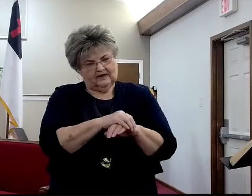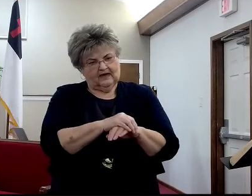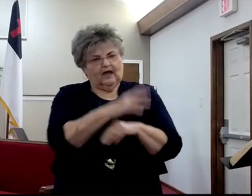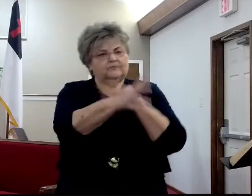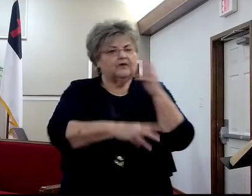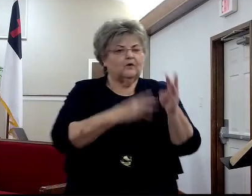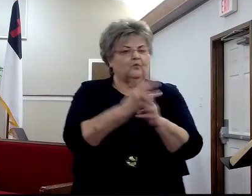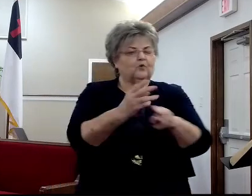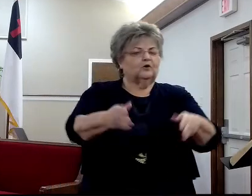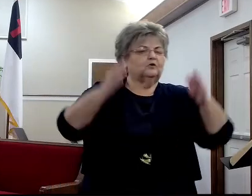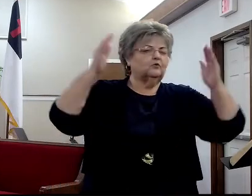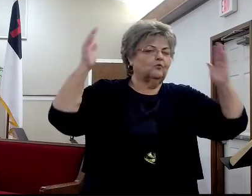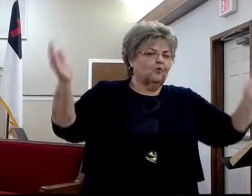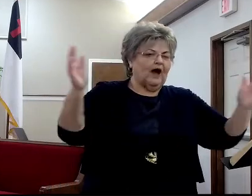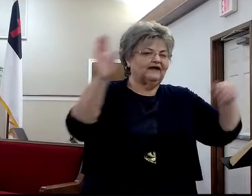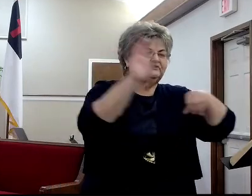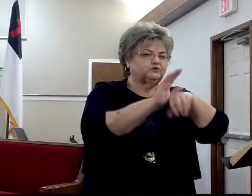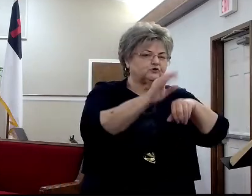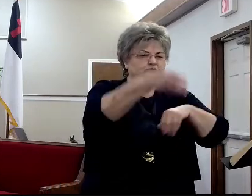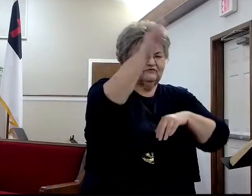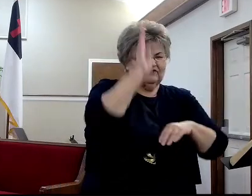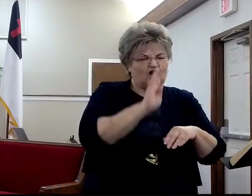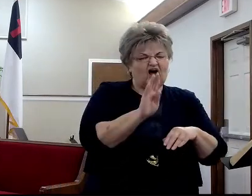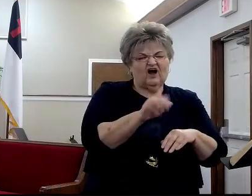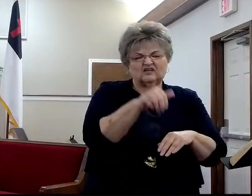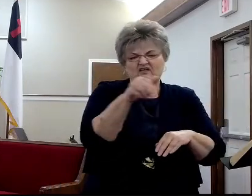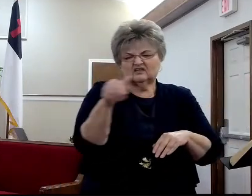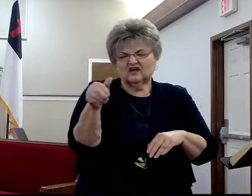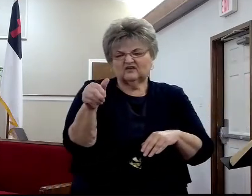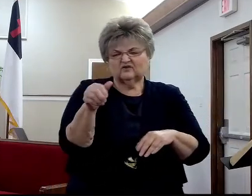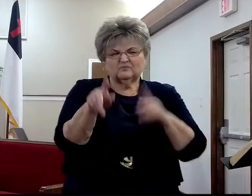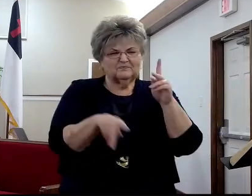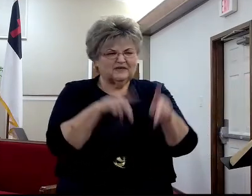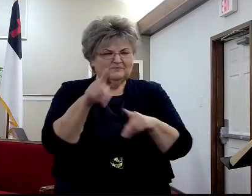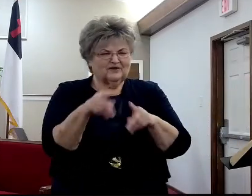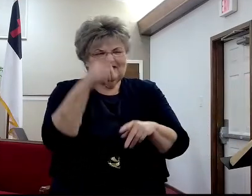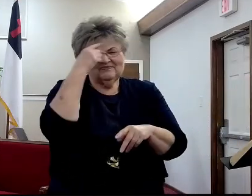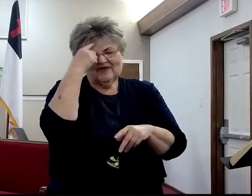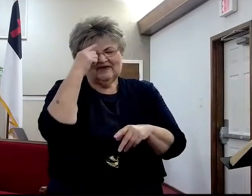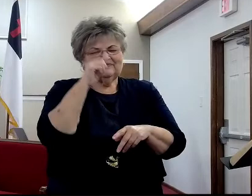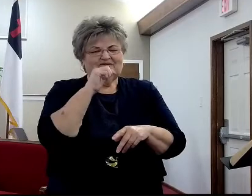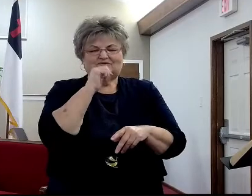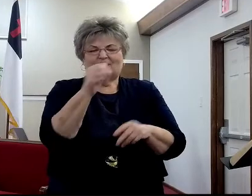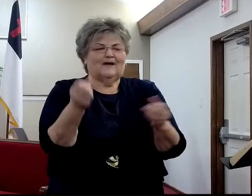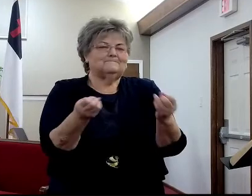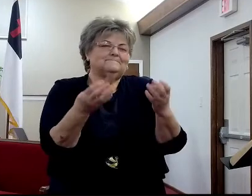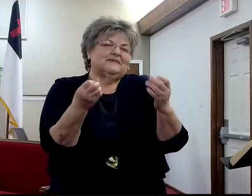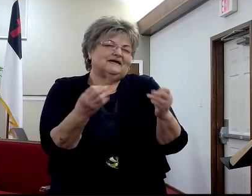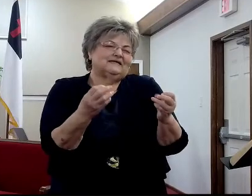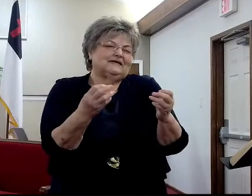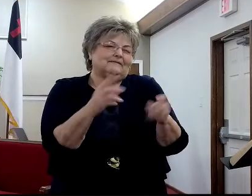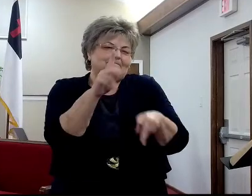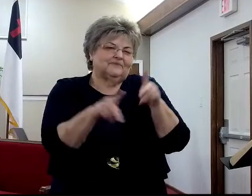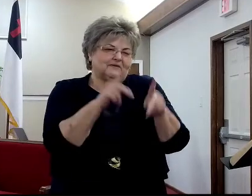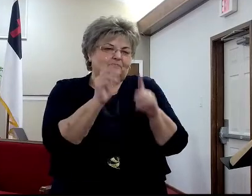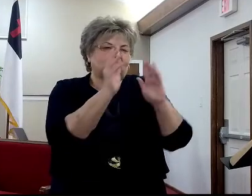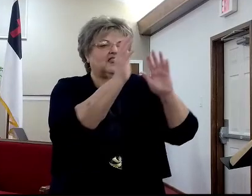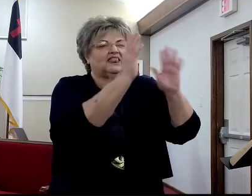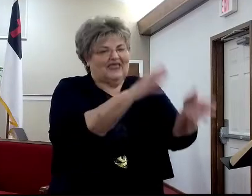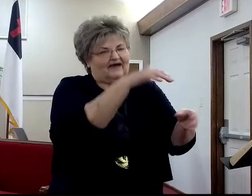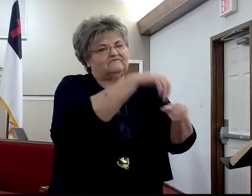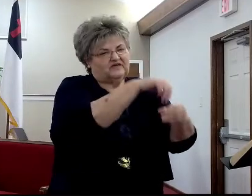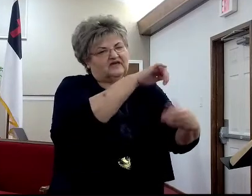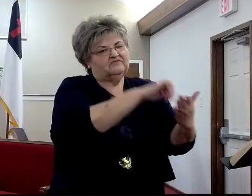Church of God, and some other people, you say, who's the Worldwide Church of God, I think they're almost extinct at this point, I don't know, to be honest with you, but that used to be a big thing,